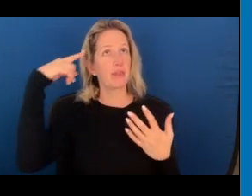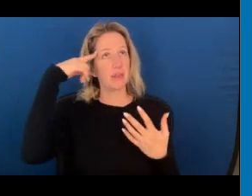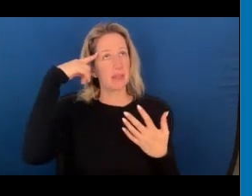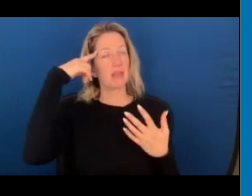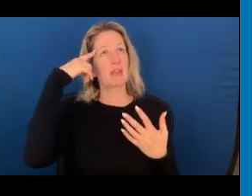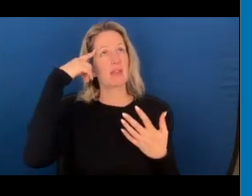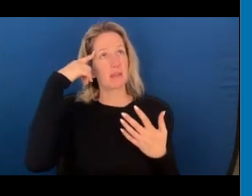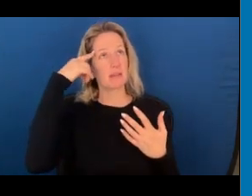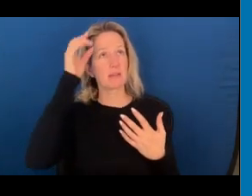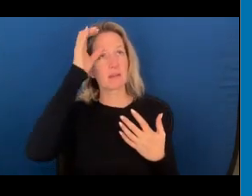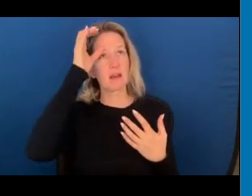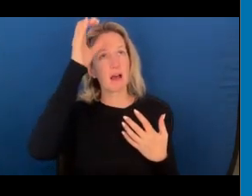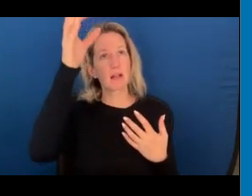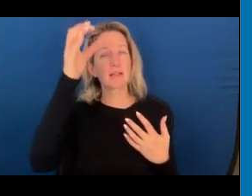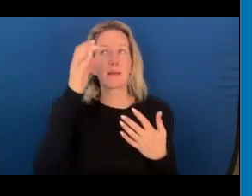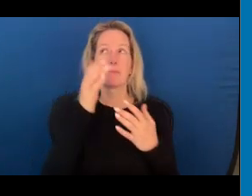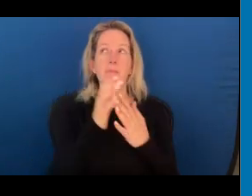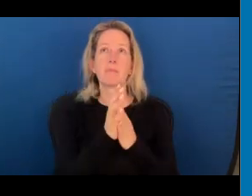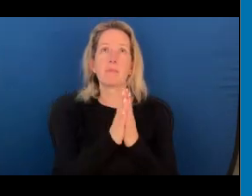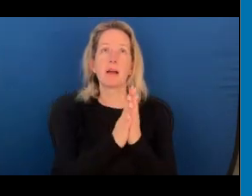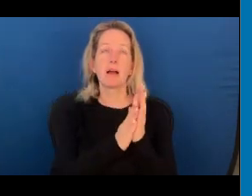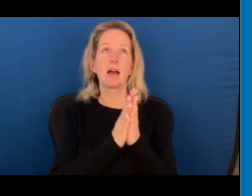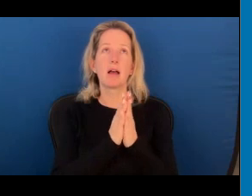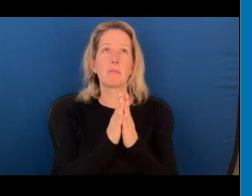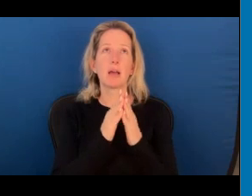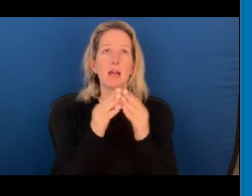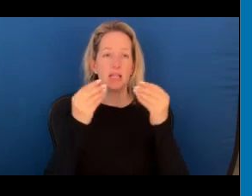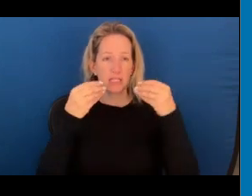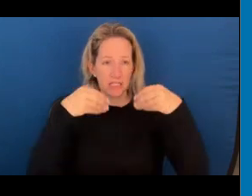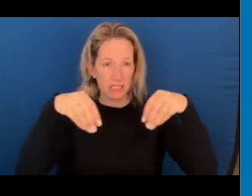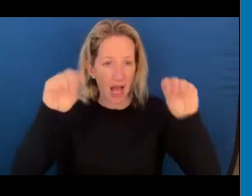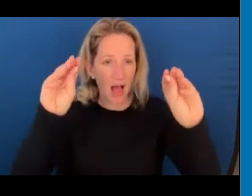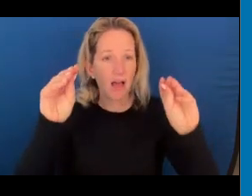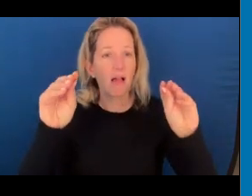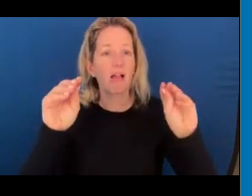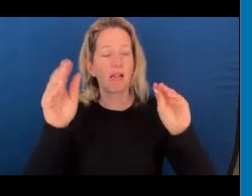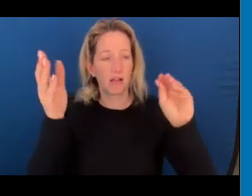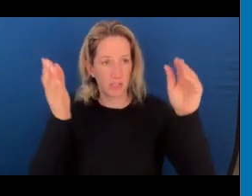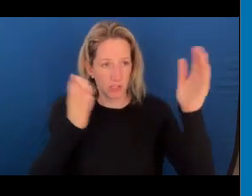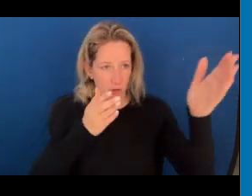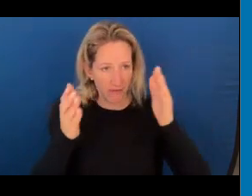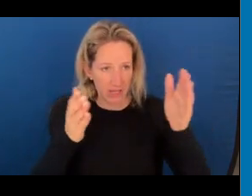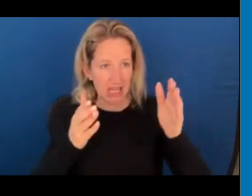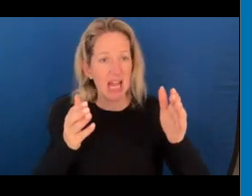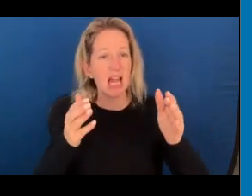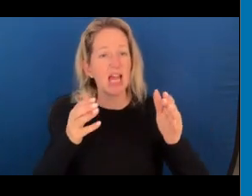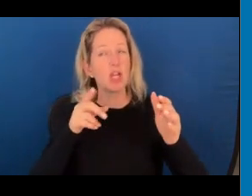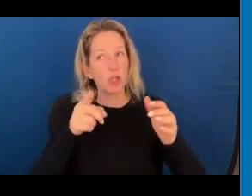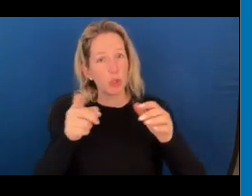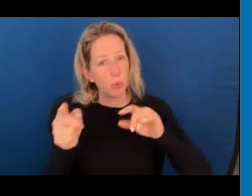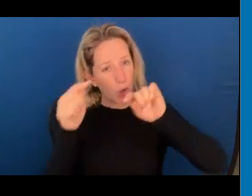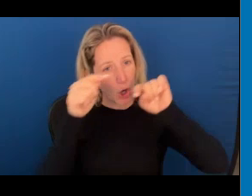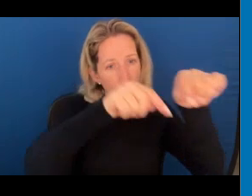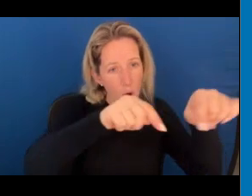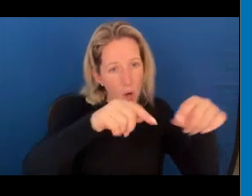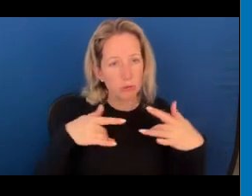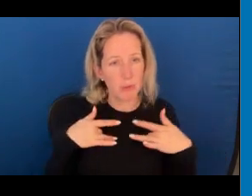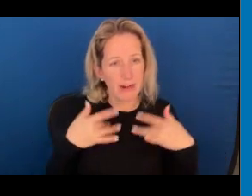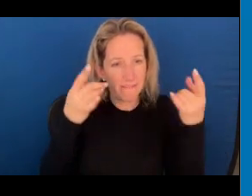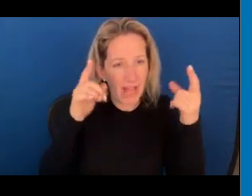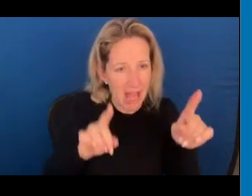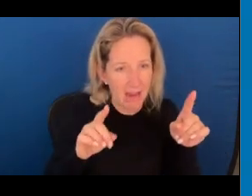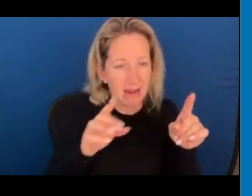the service where you work at an event and help them recycle and that stuff, I'd love to hear more about that. Maybe just a little